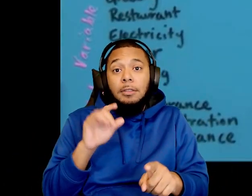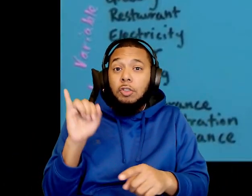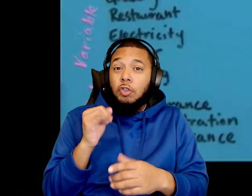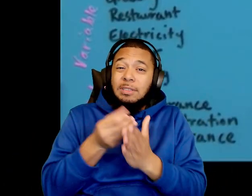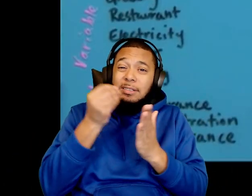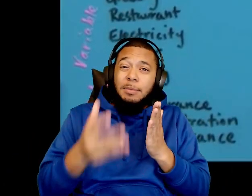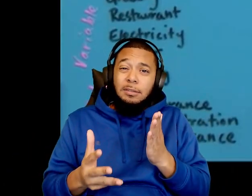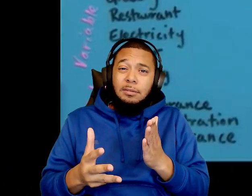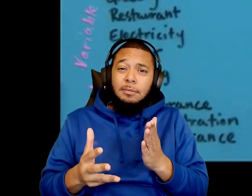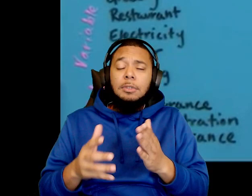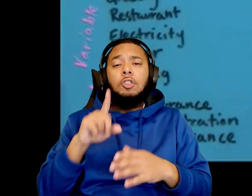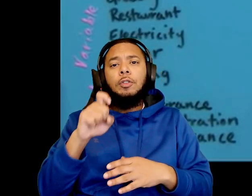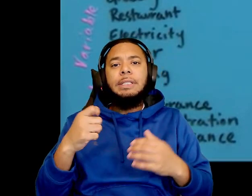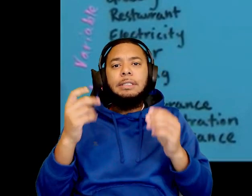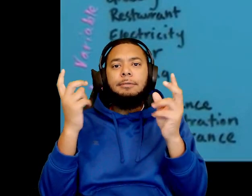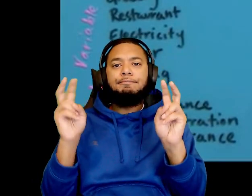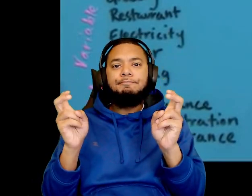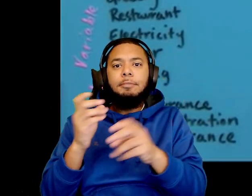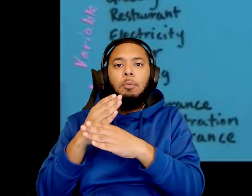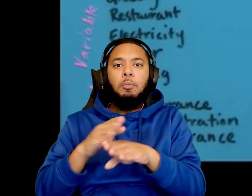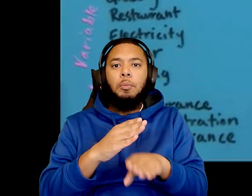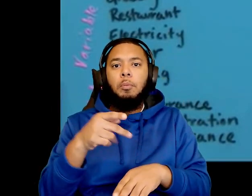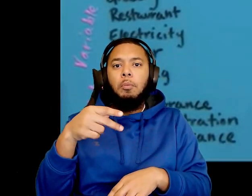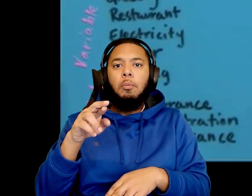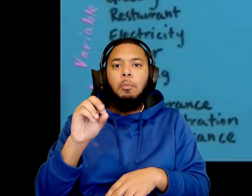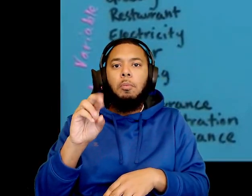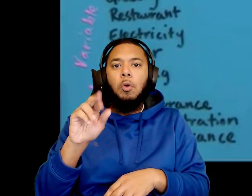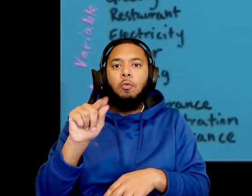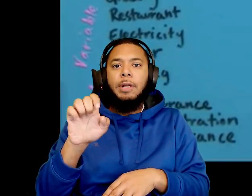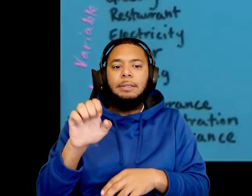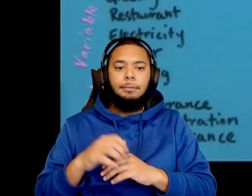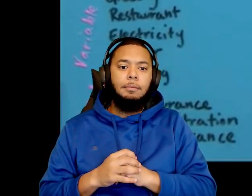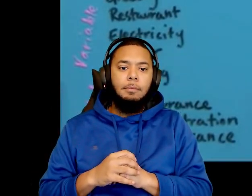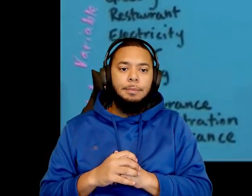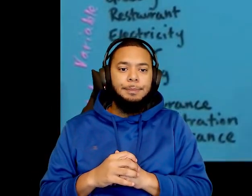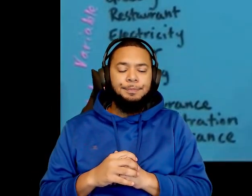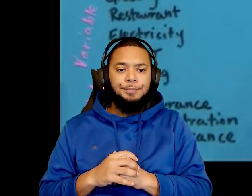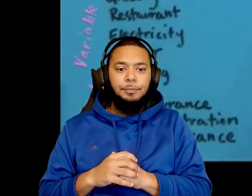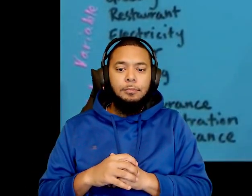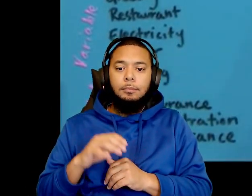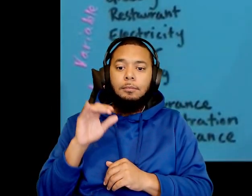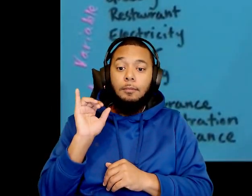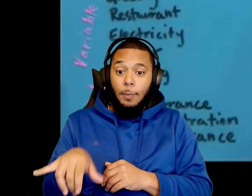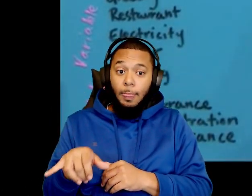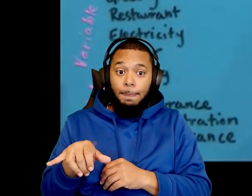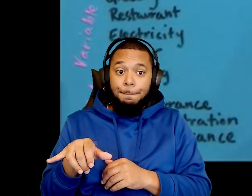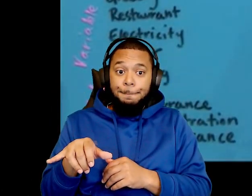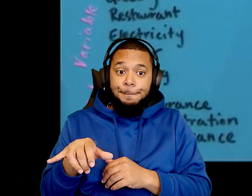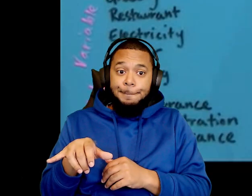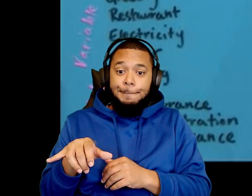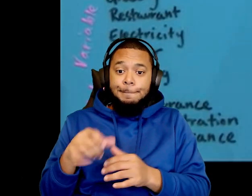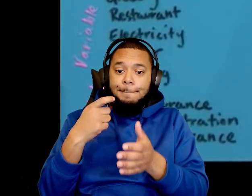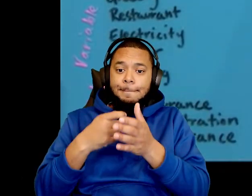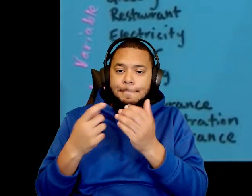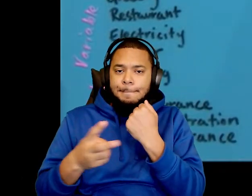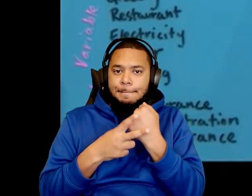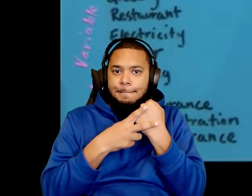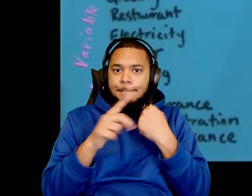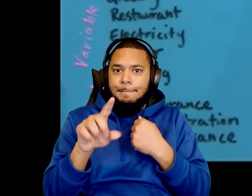plan. Goes in 1 time, then there are 2 zeros. So this is $100 a month.